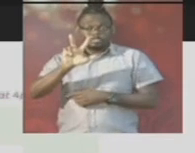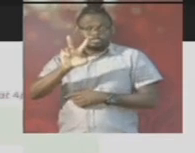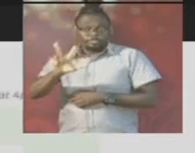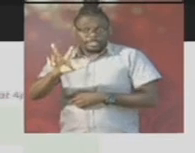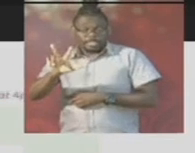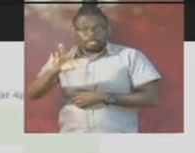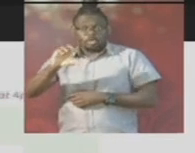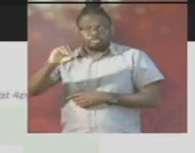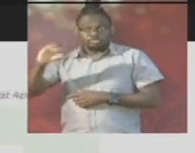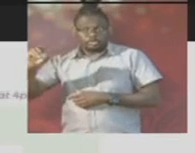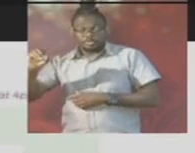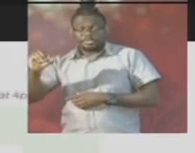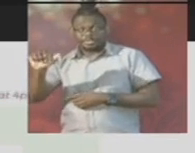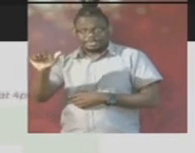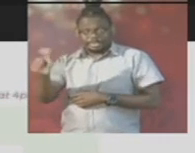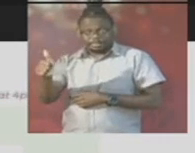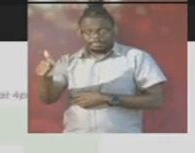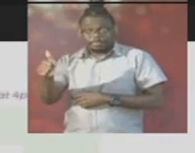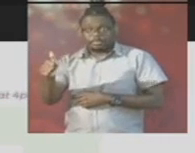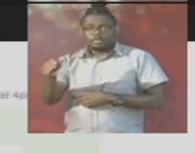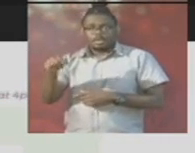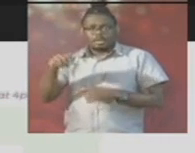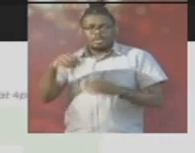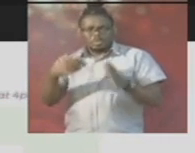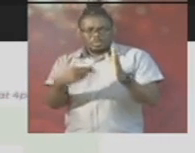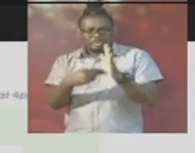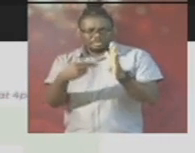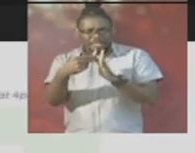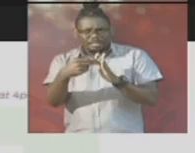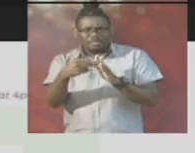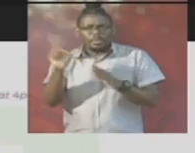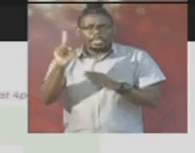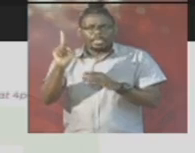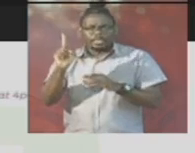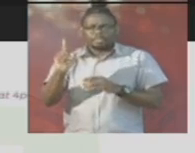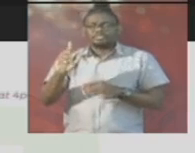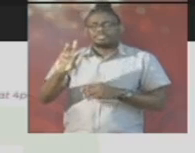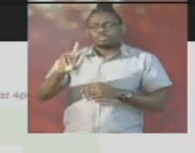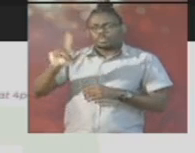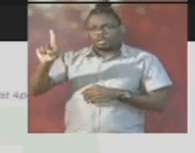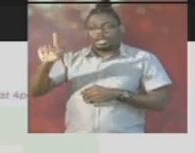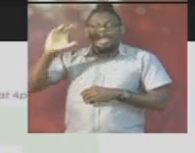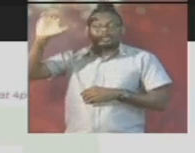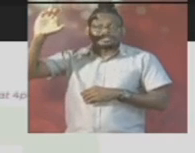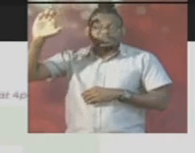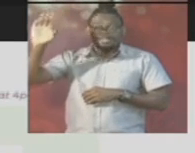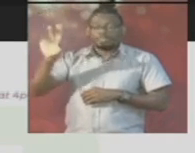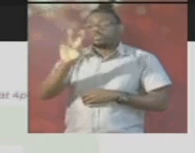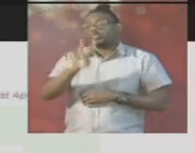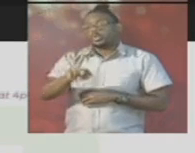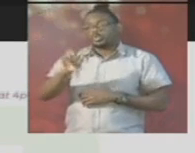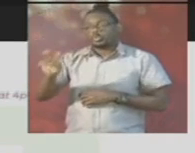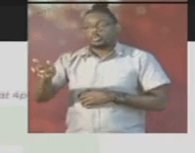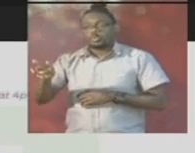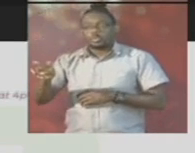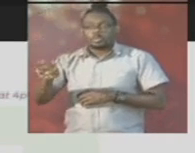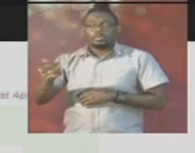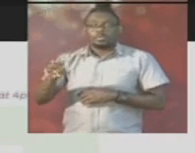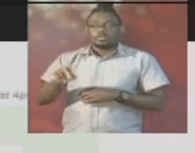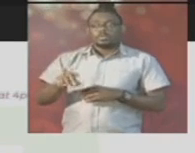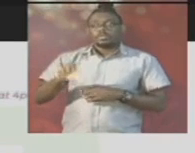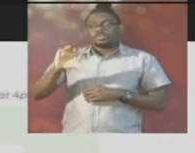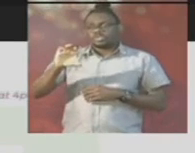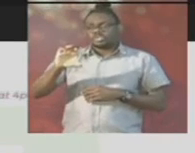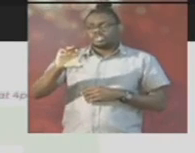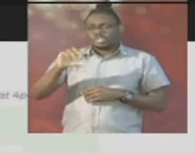spread amongst the Cape Ock Hotel, 61, Cascadia Hotel, 22, Chancellor Hotel, 18, Regent Star,